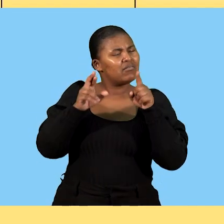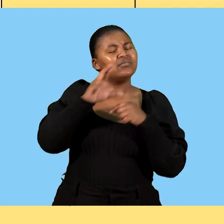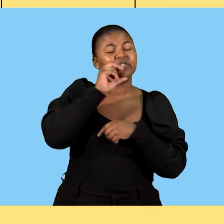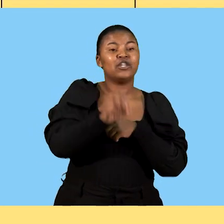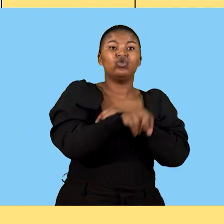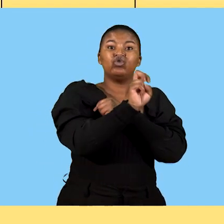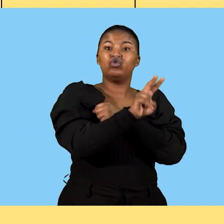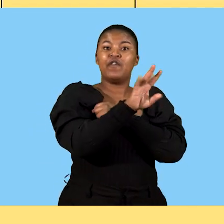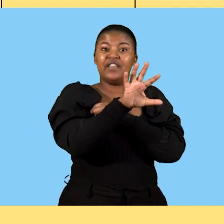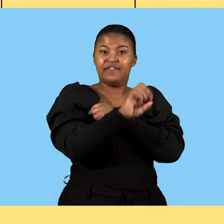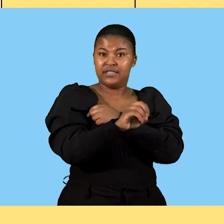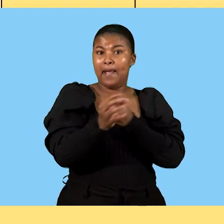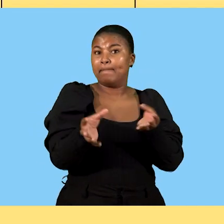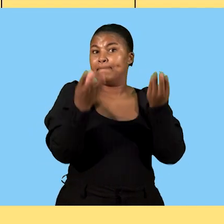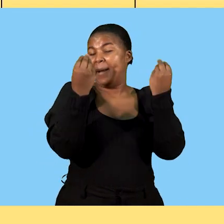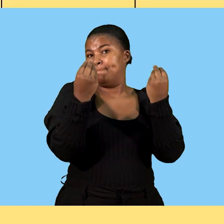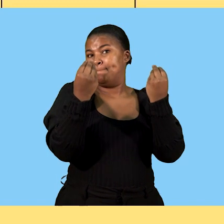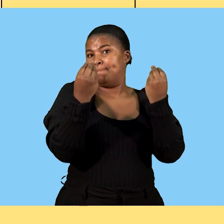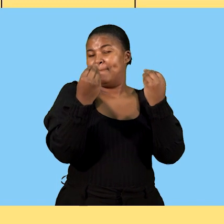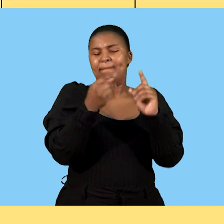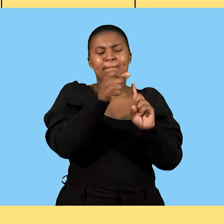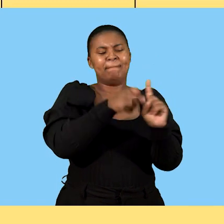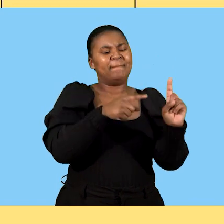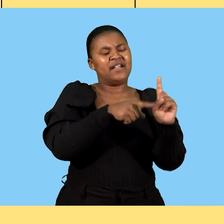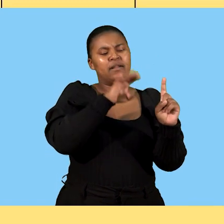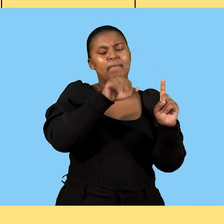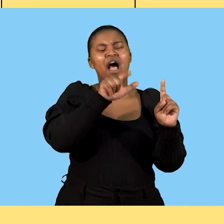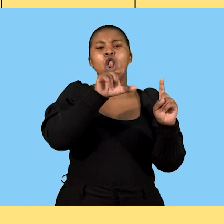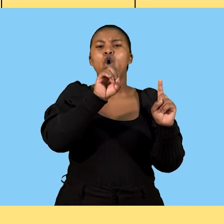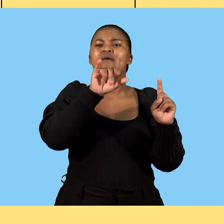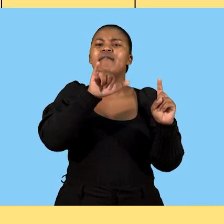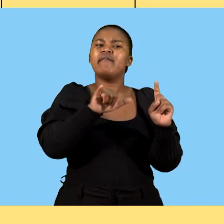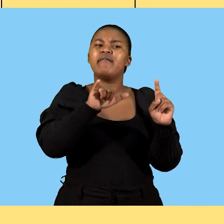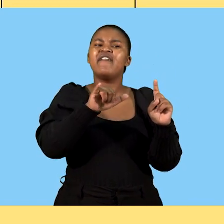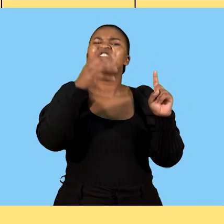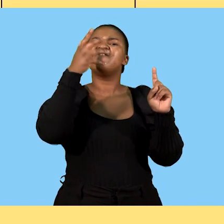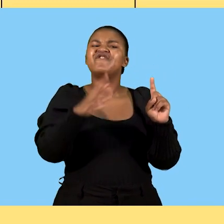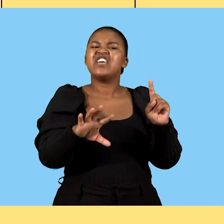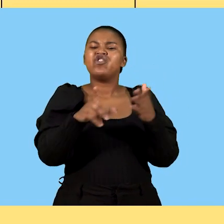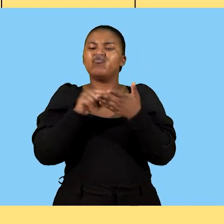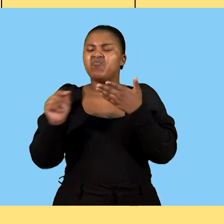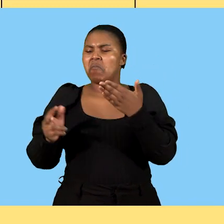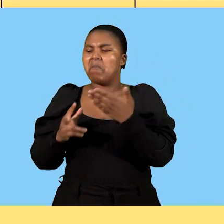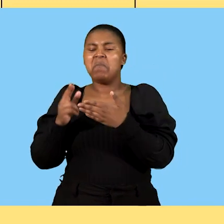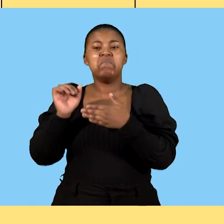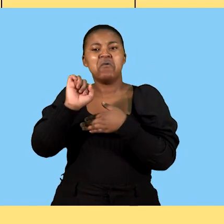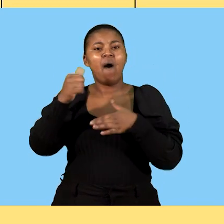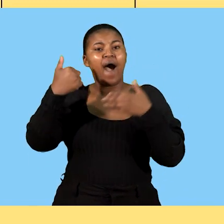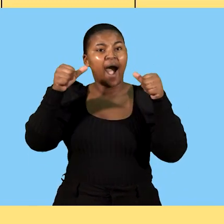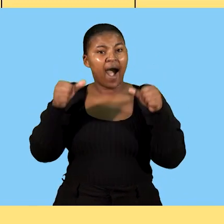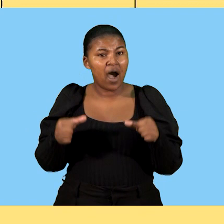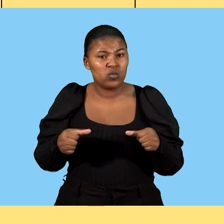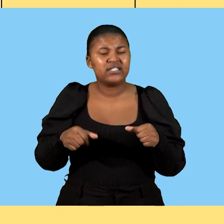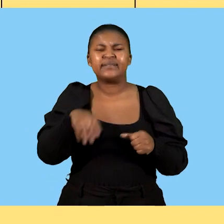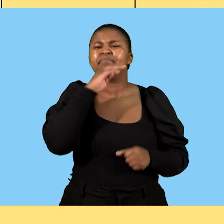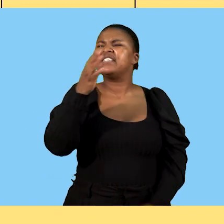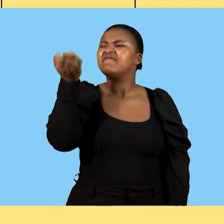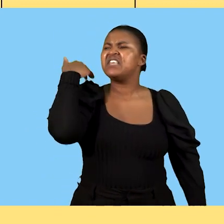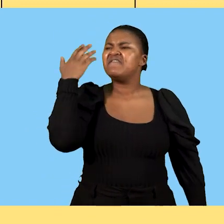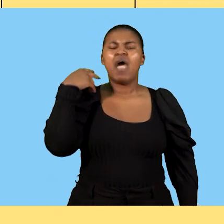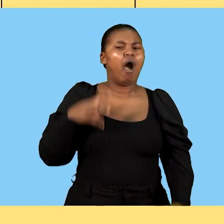of 250 was received from Baloyi, a debtor whose account was previously written off. So here is a debtor